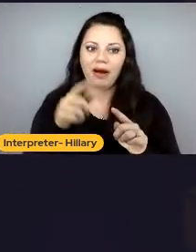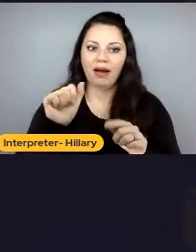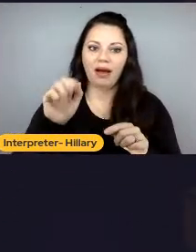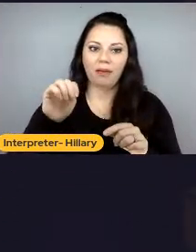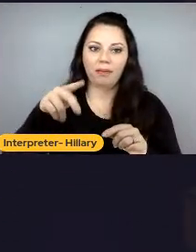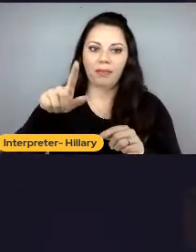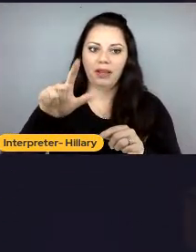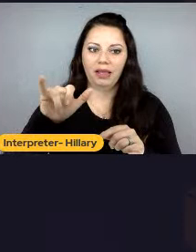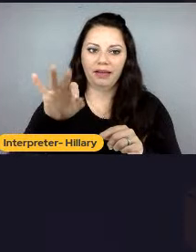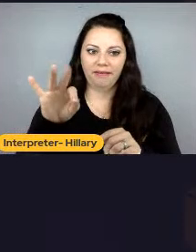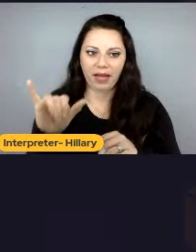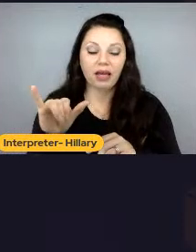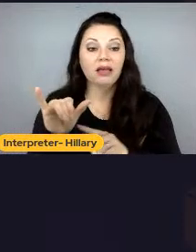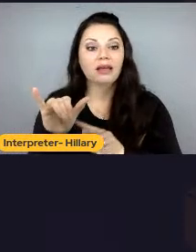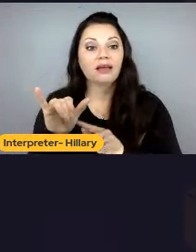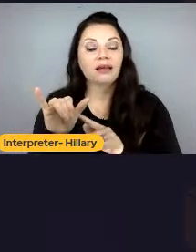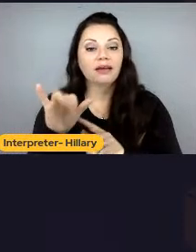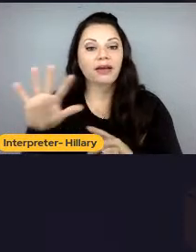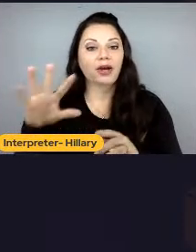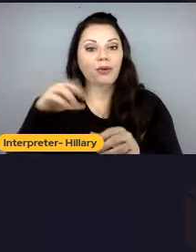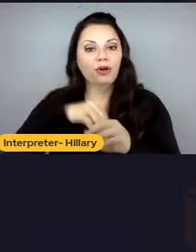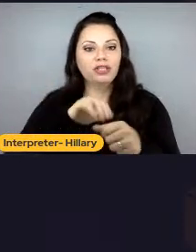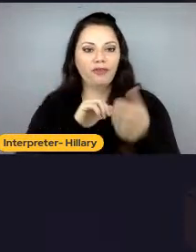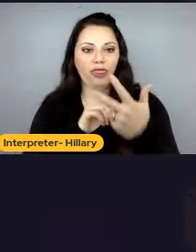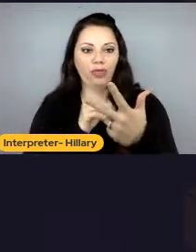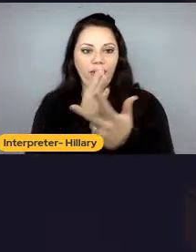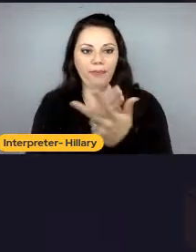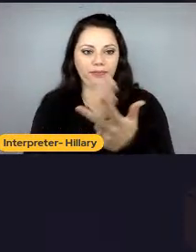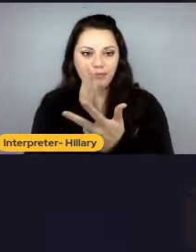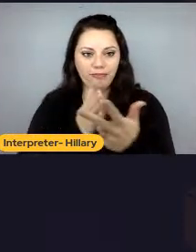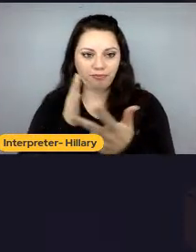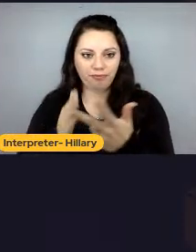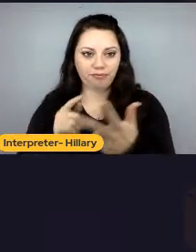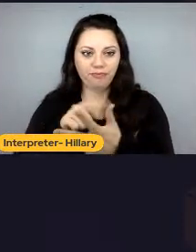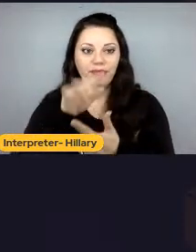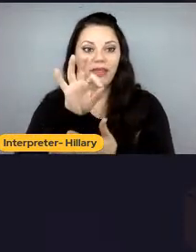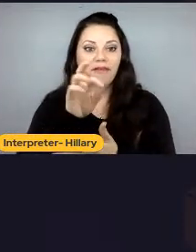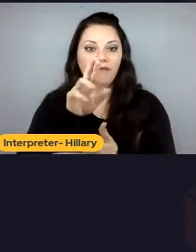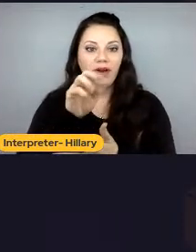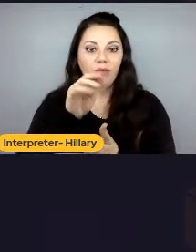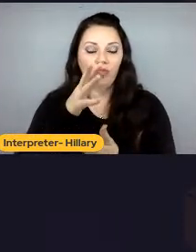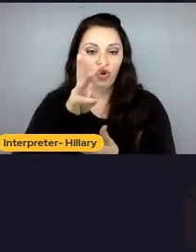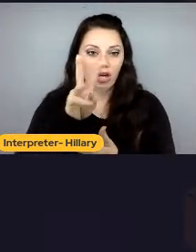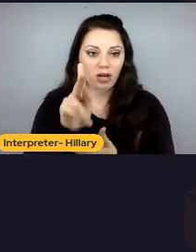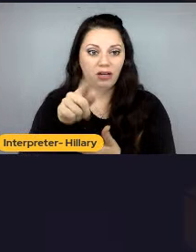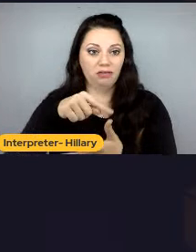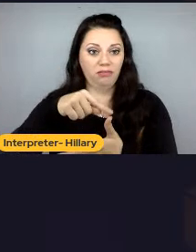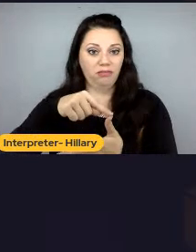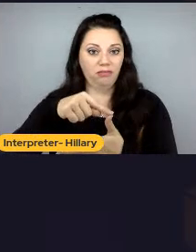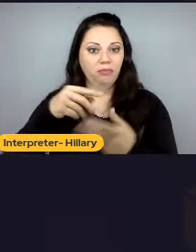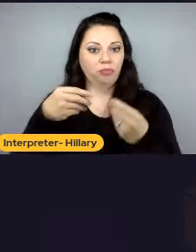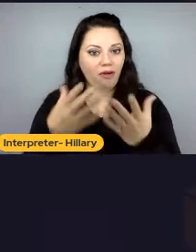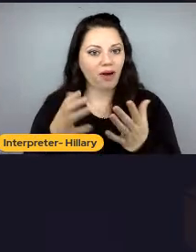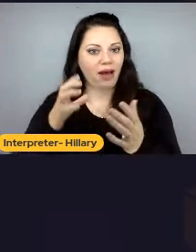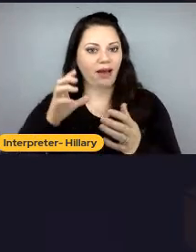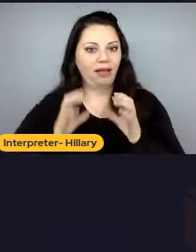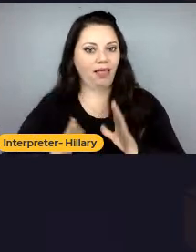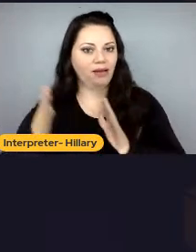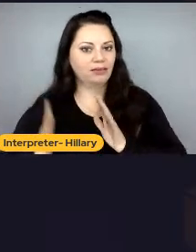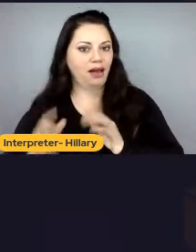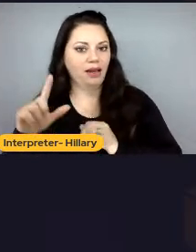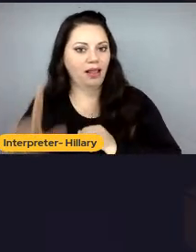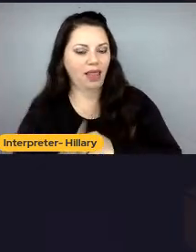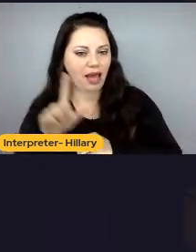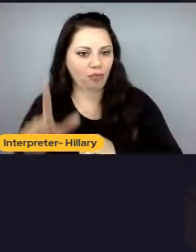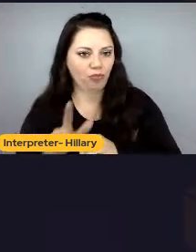So Amplify is composed of three main components: a framework providing a client-side library